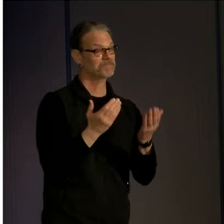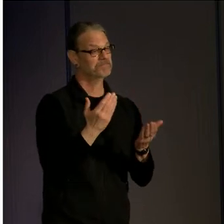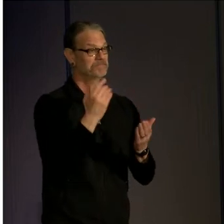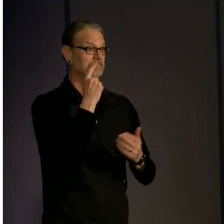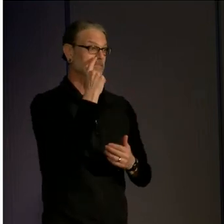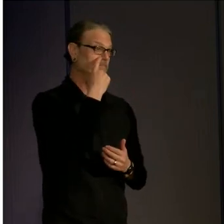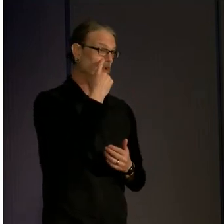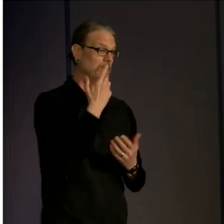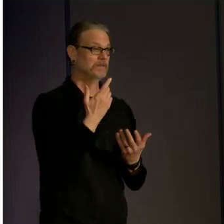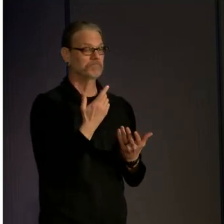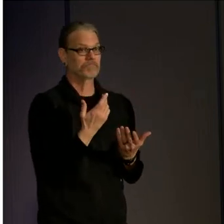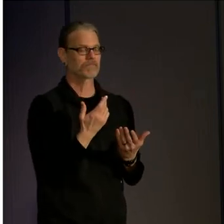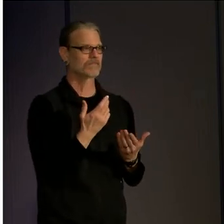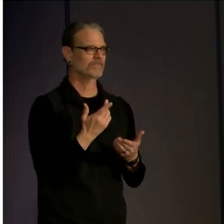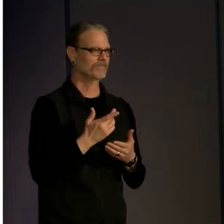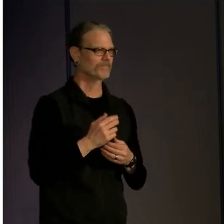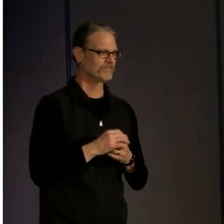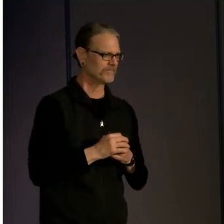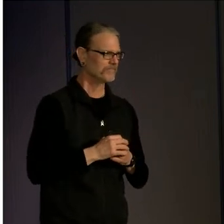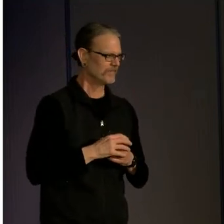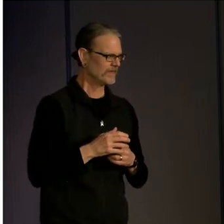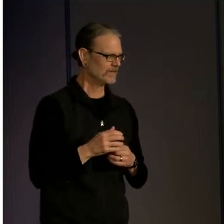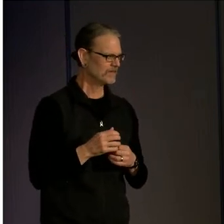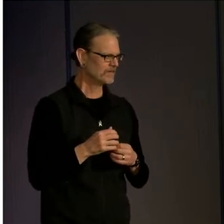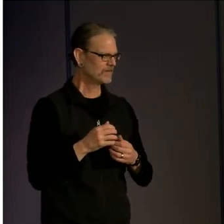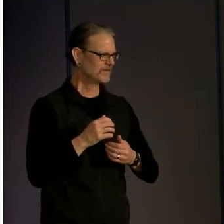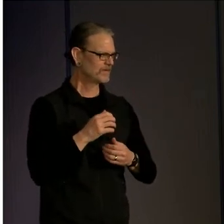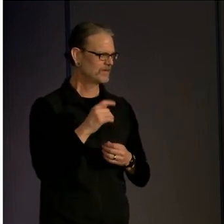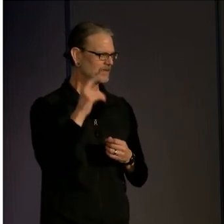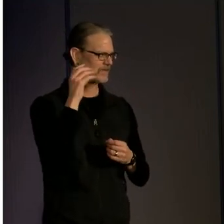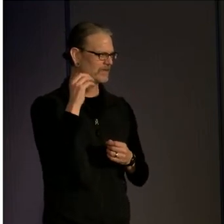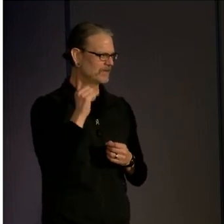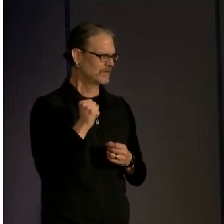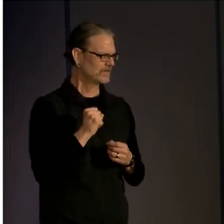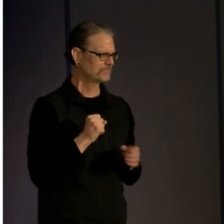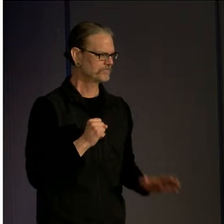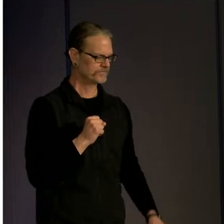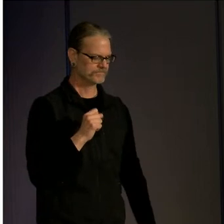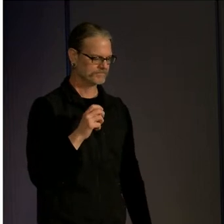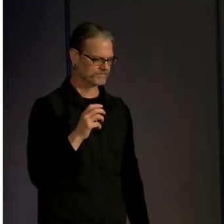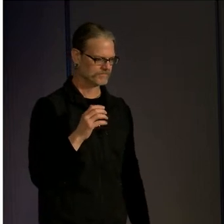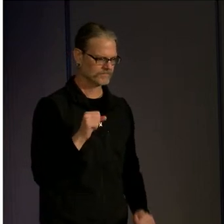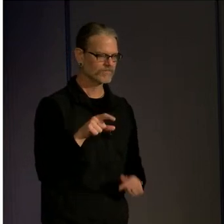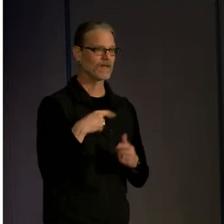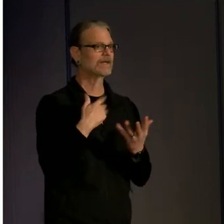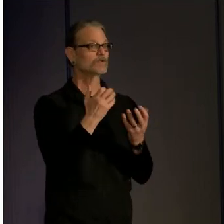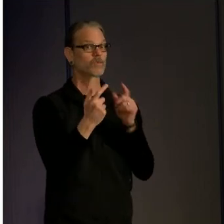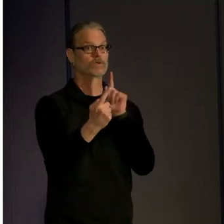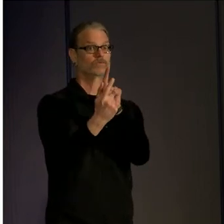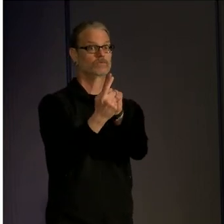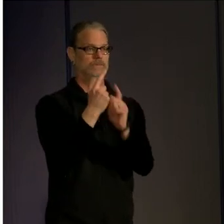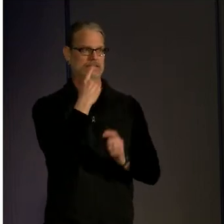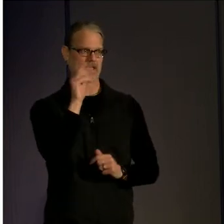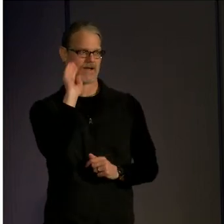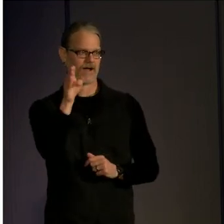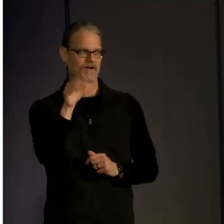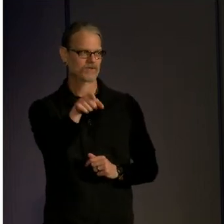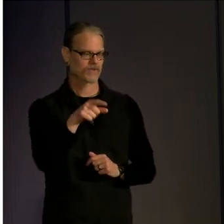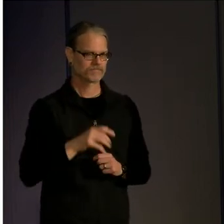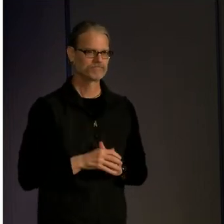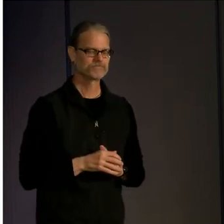new AAC, cheap and disruptive. And I thought, well, I'm going to see Glenda. I just want to say hi to her. There